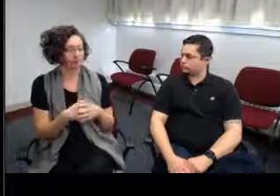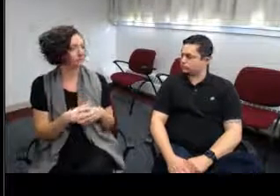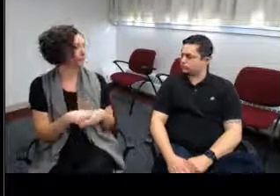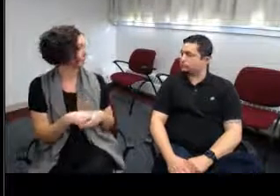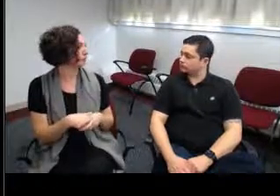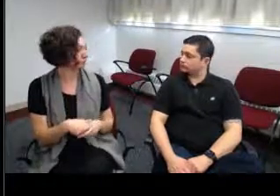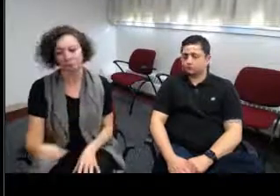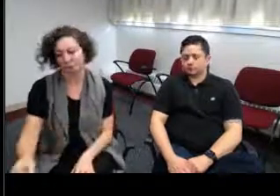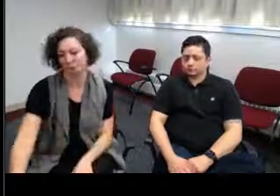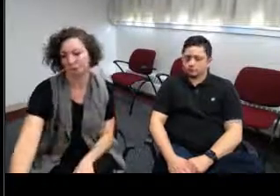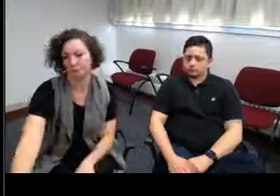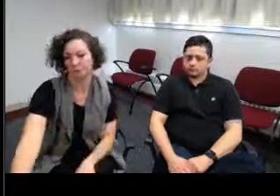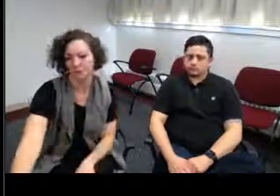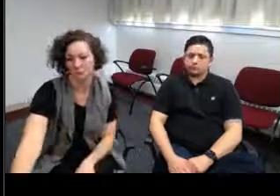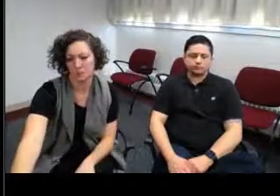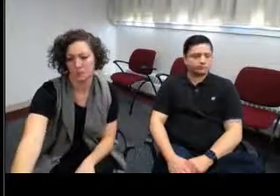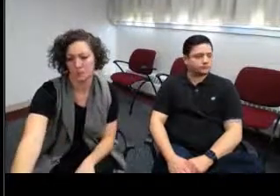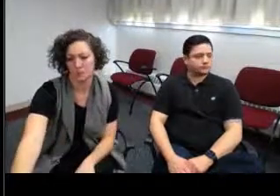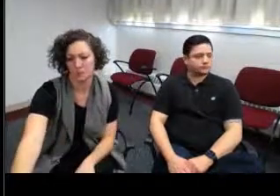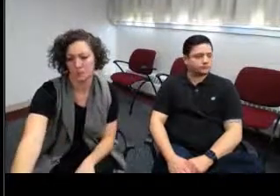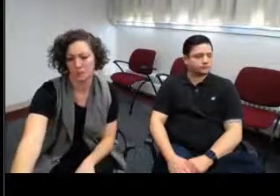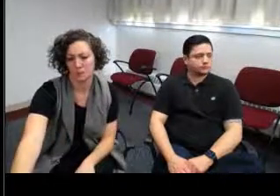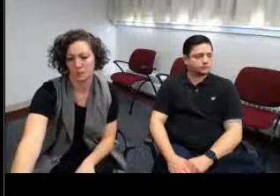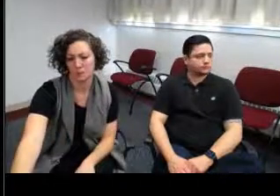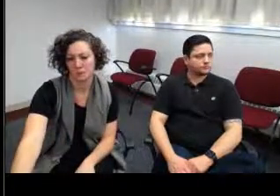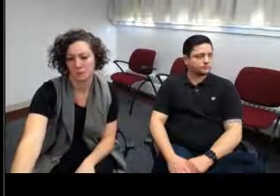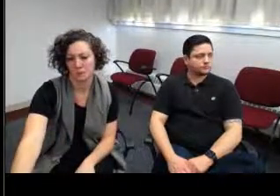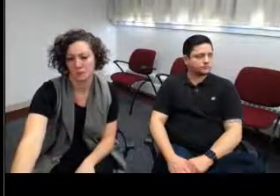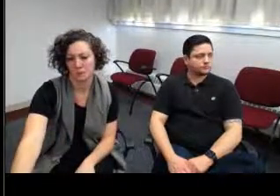provide resources instead to help them fill in their own gaps.